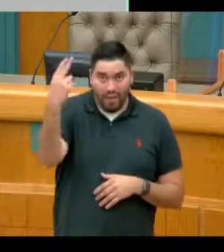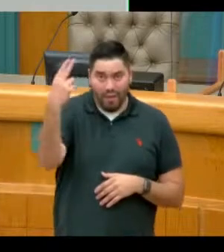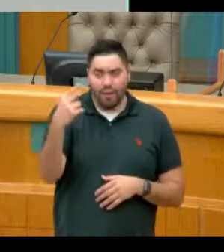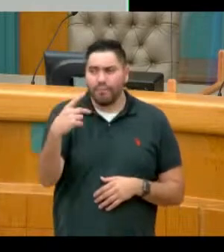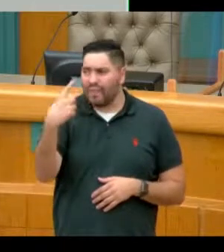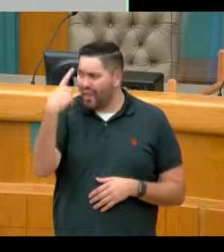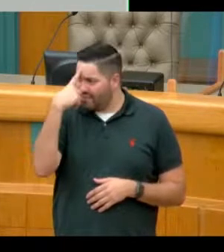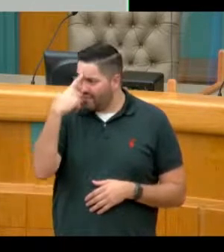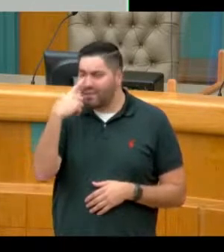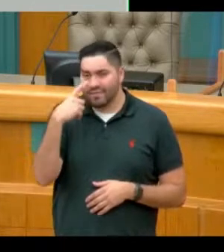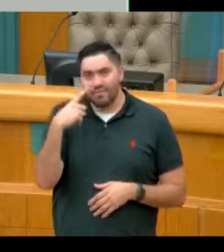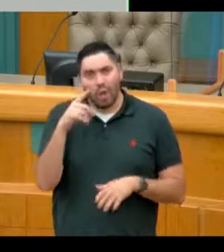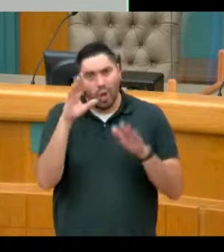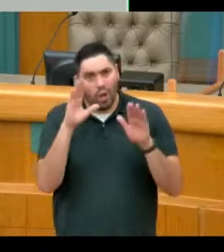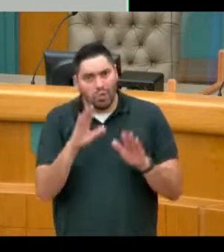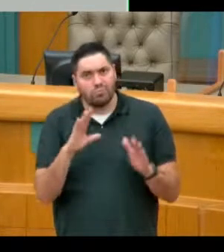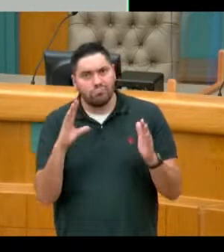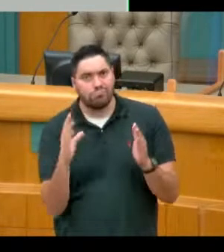before the summer.